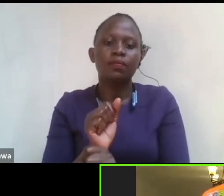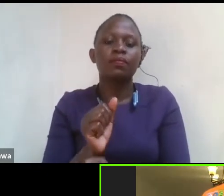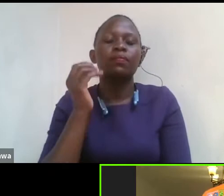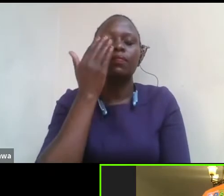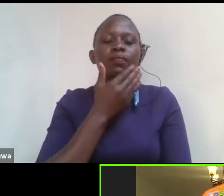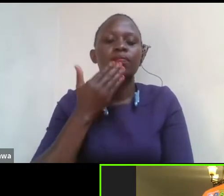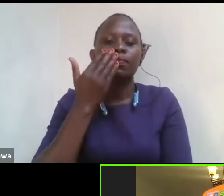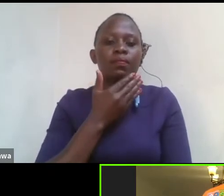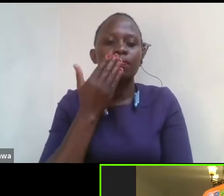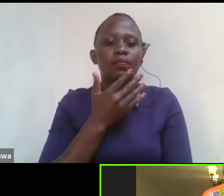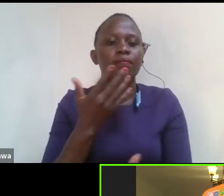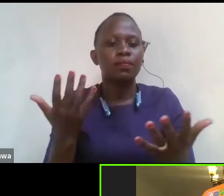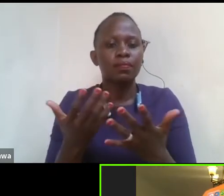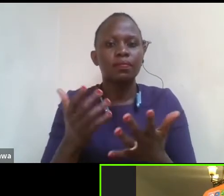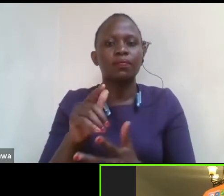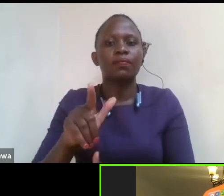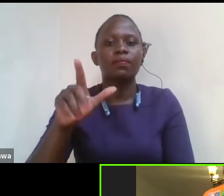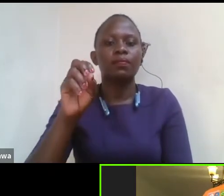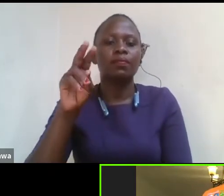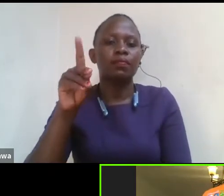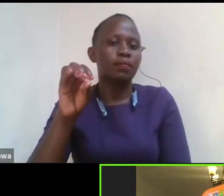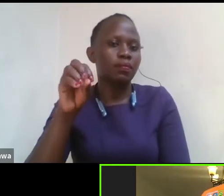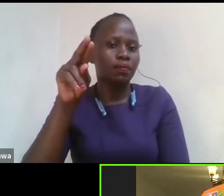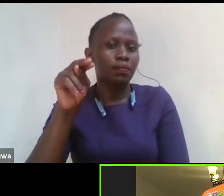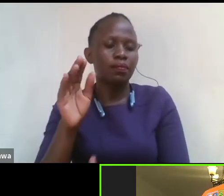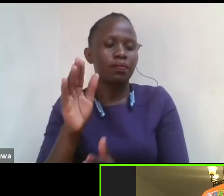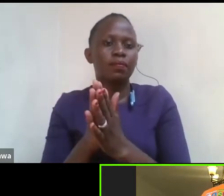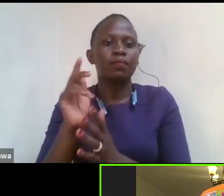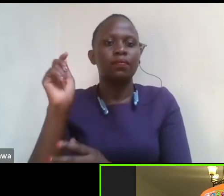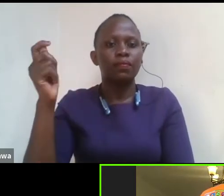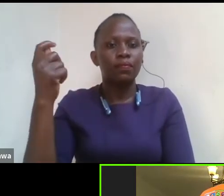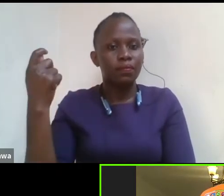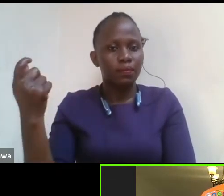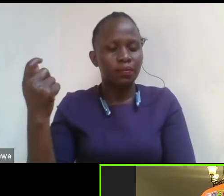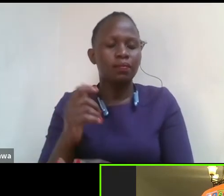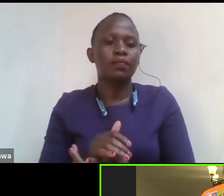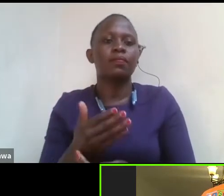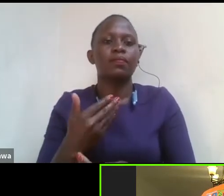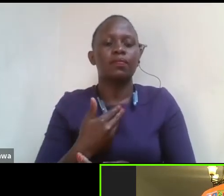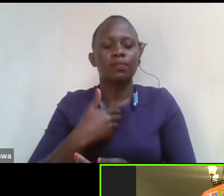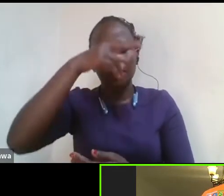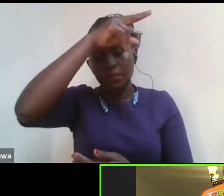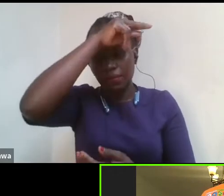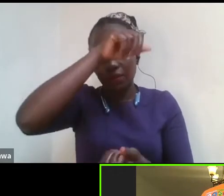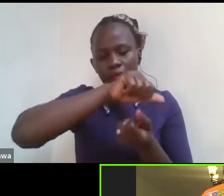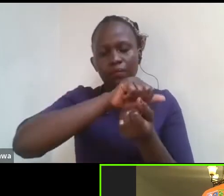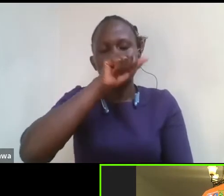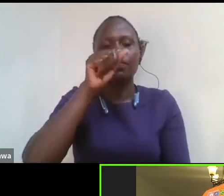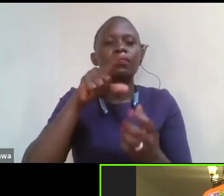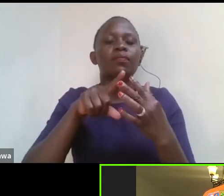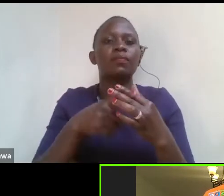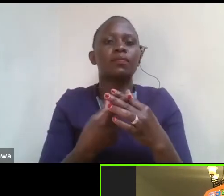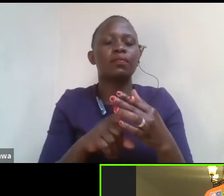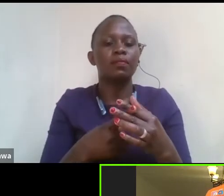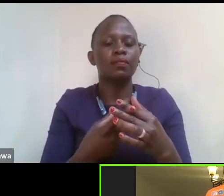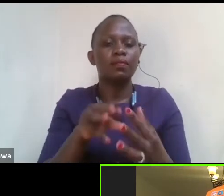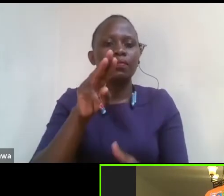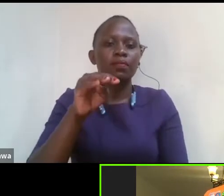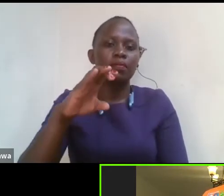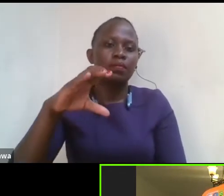London, in Nairobi. Gilbert has a bachelor's degree in mechanical engineering from Nottingham University. I should mention that that was